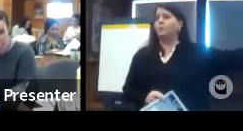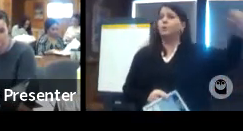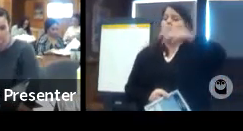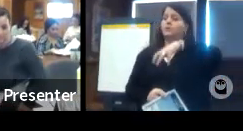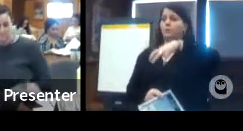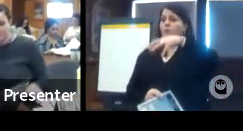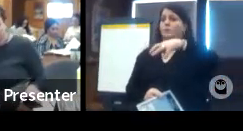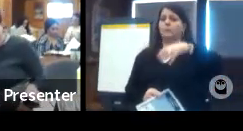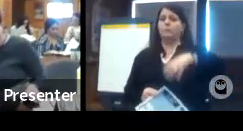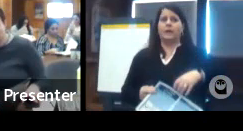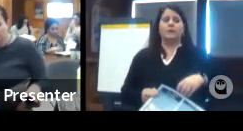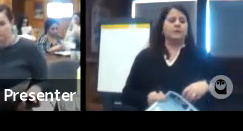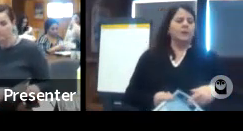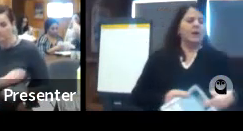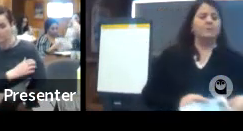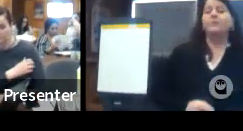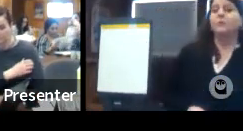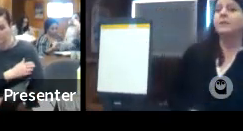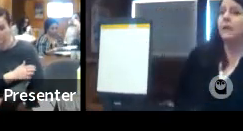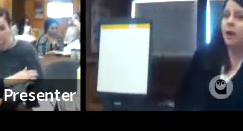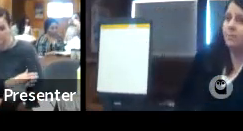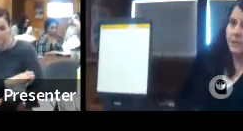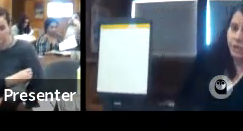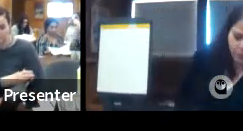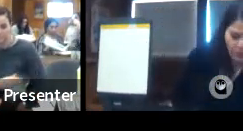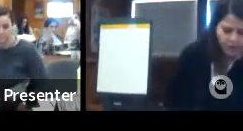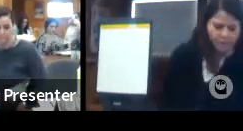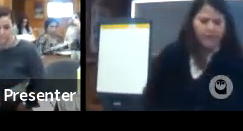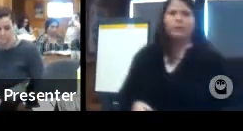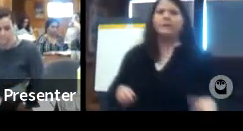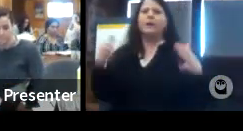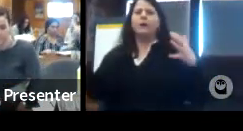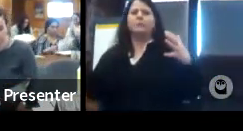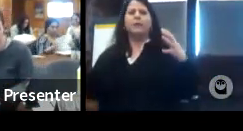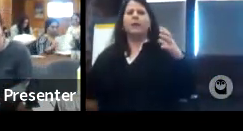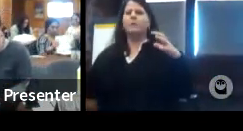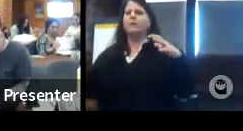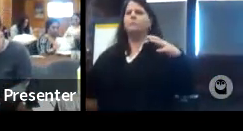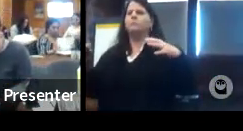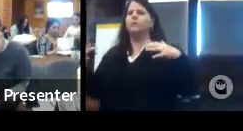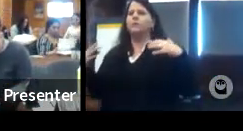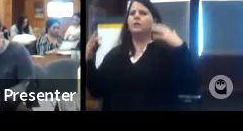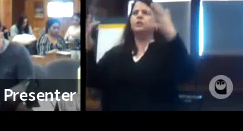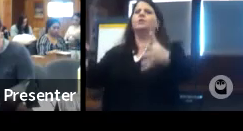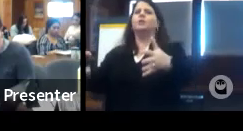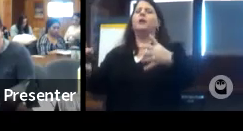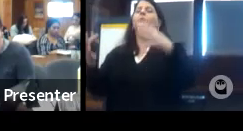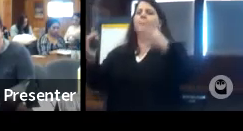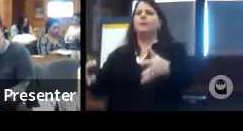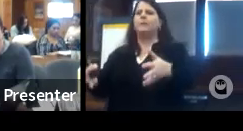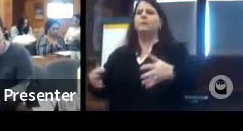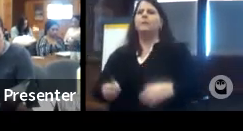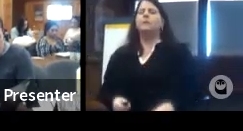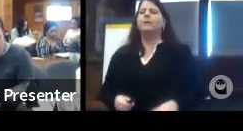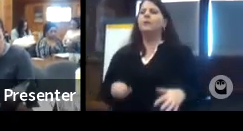why you're an expert. Your prosecutor is going to be doing that if there is any opposition or argument. And when I say argument, I mean just an assertion